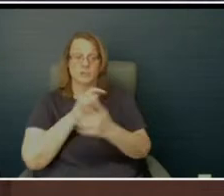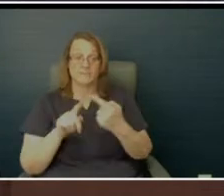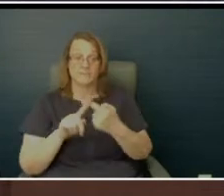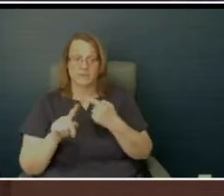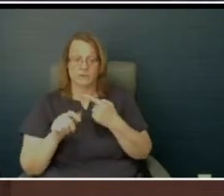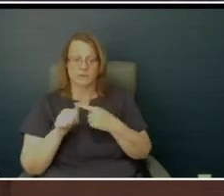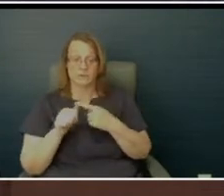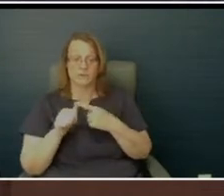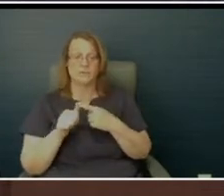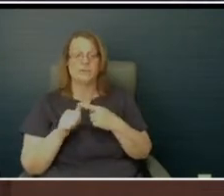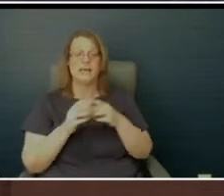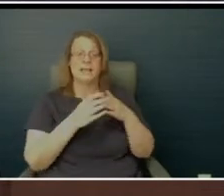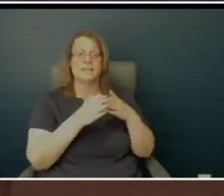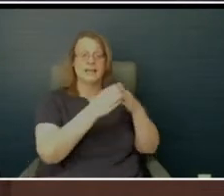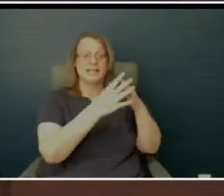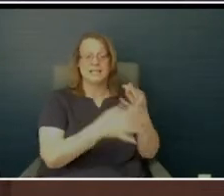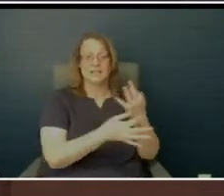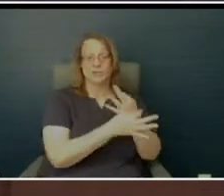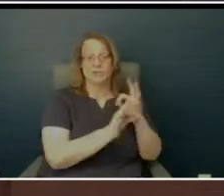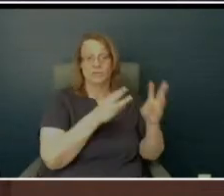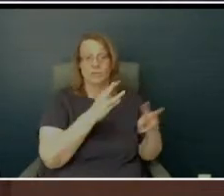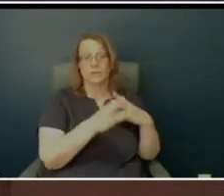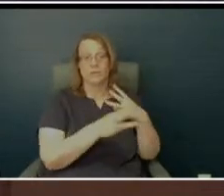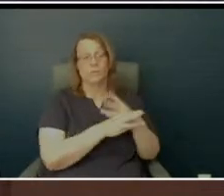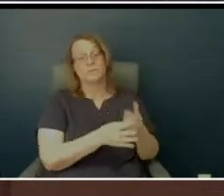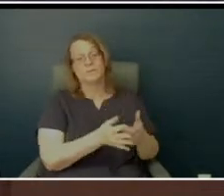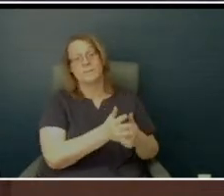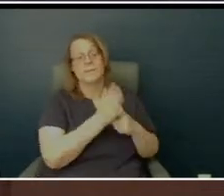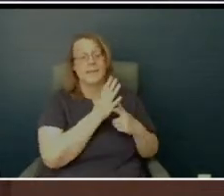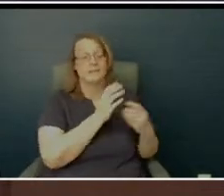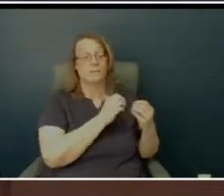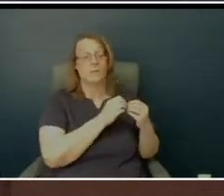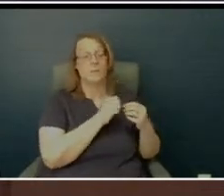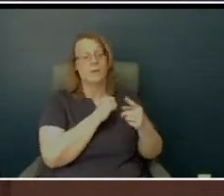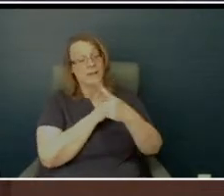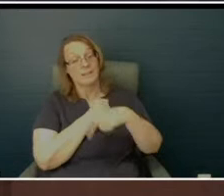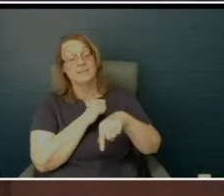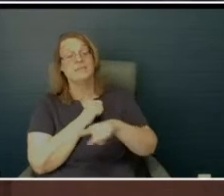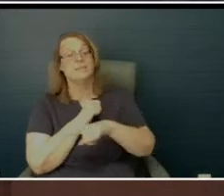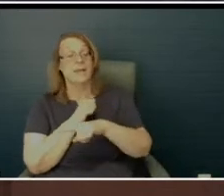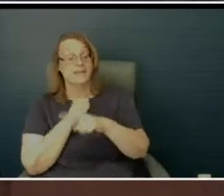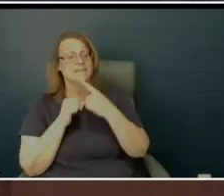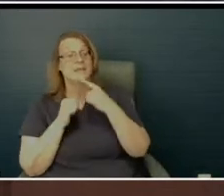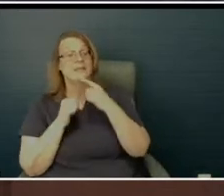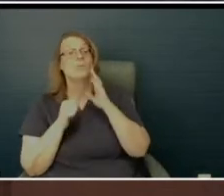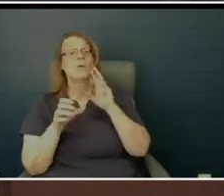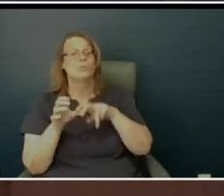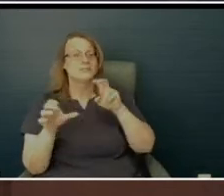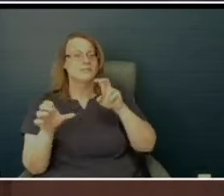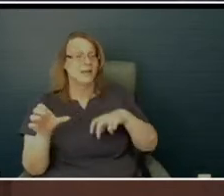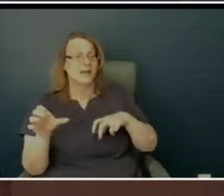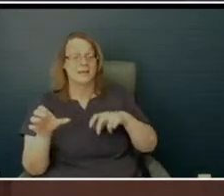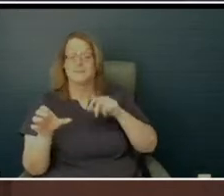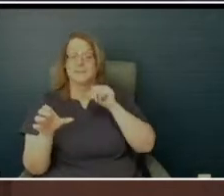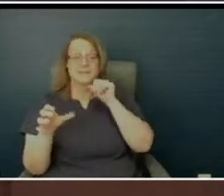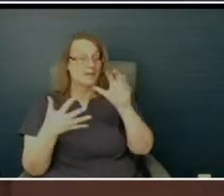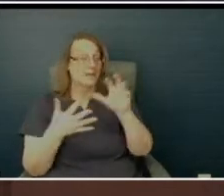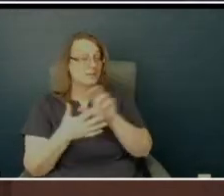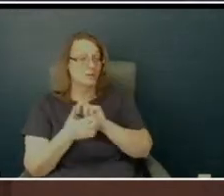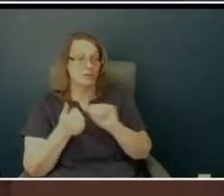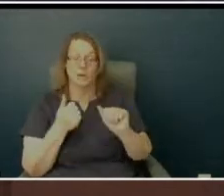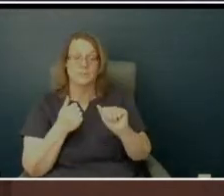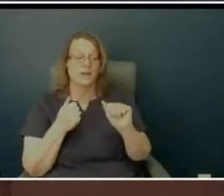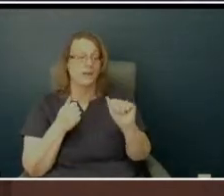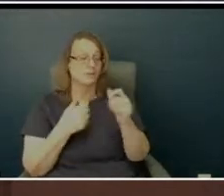demanded otherwise. They threatened to resign rather than corrupt our democracy. And thanks largely to each of them,